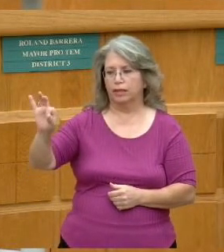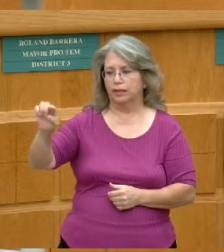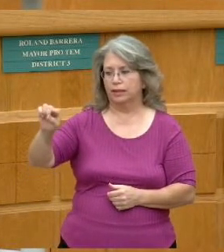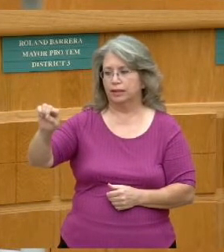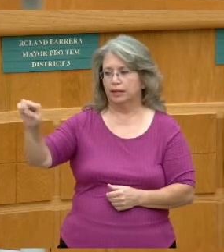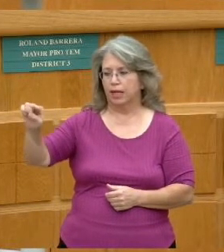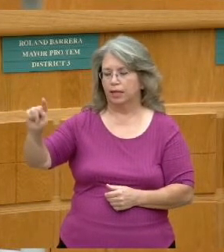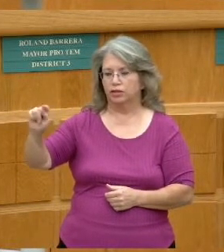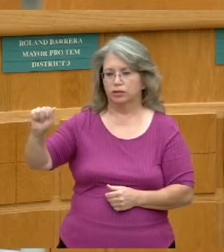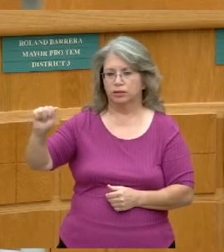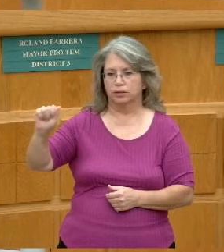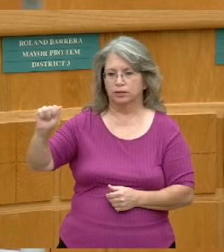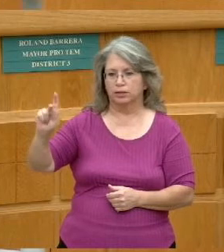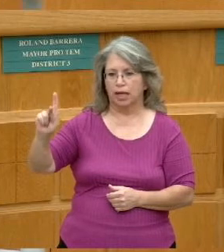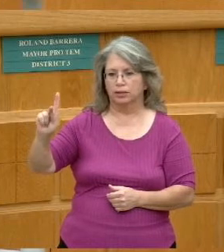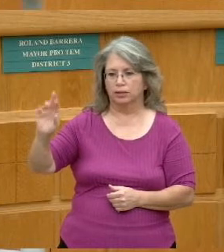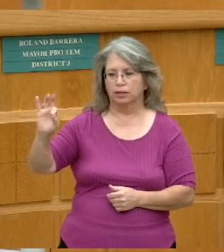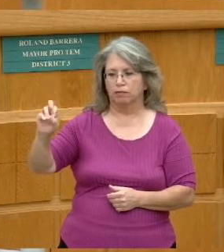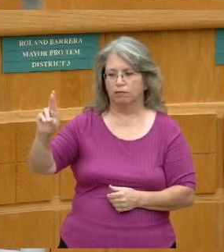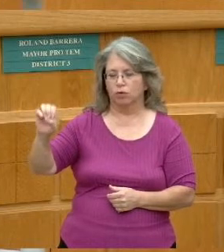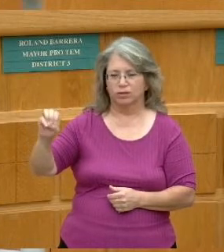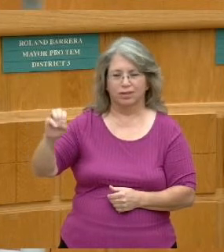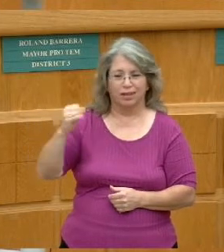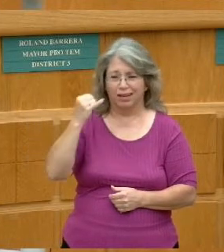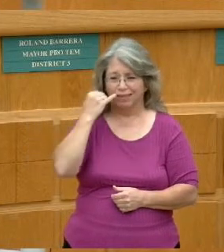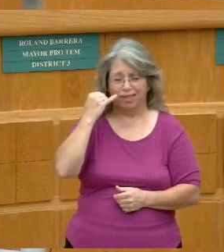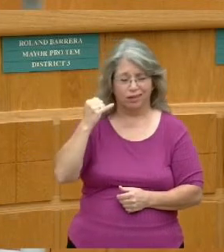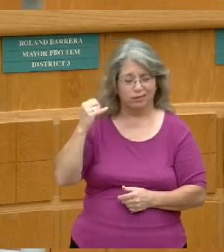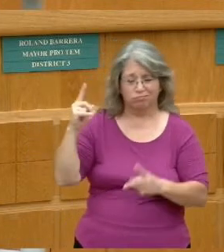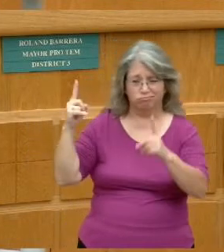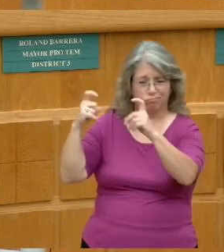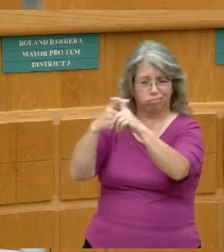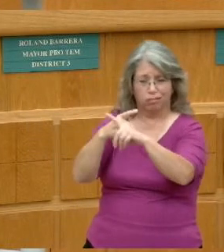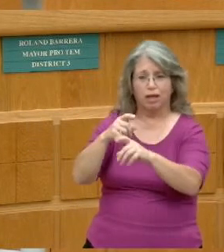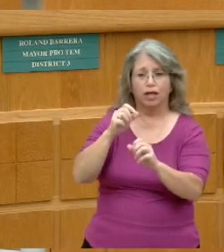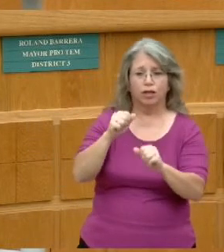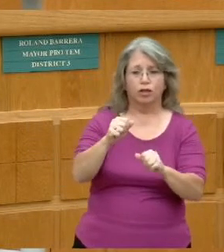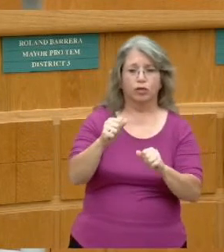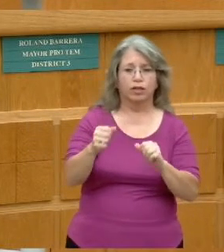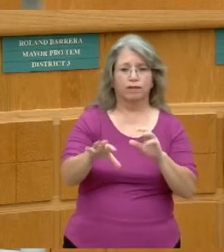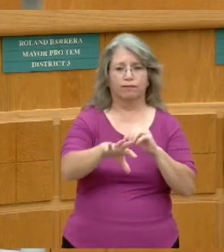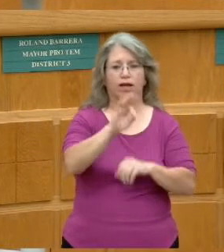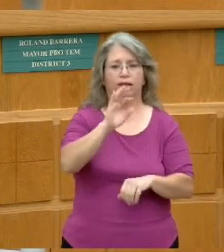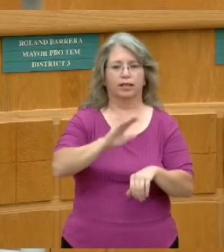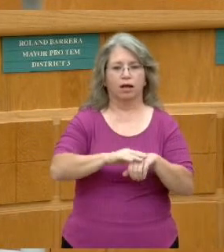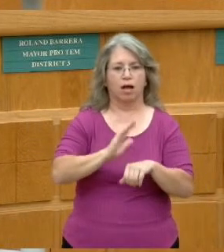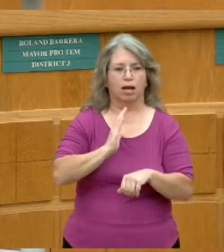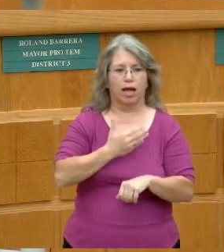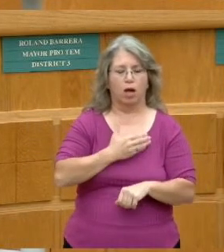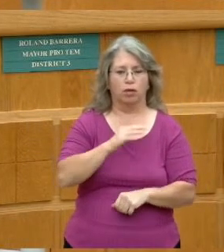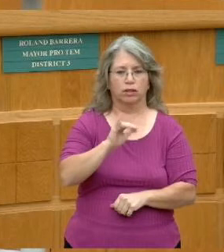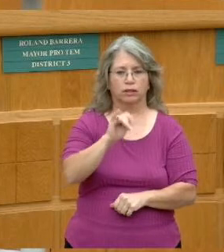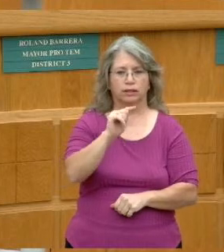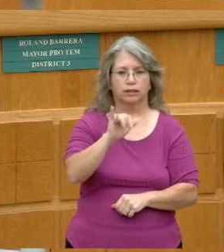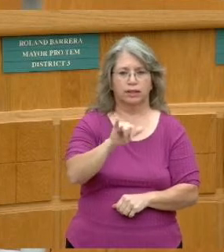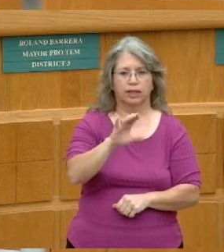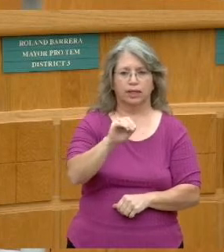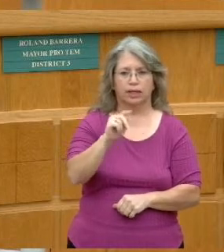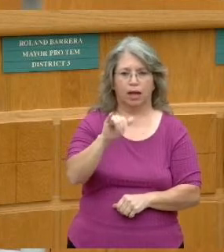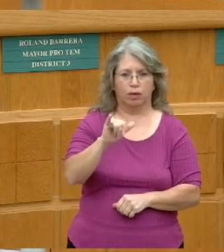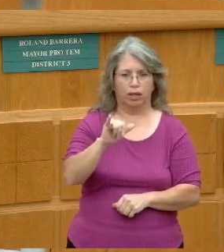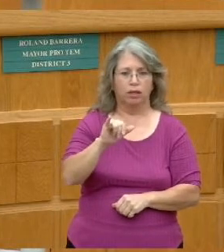.org/COVID-19-taskforce. So if that's too complicated, you can go to the city's website, right? The city or the county also has the